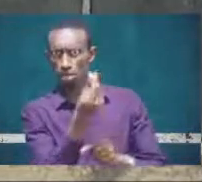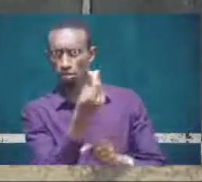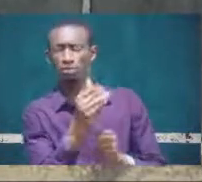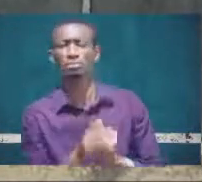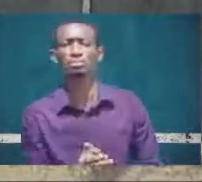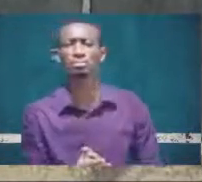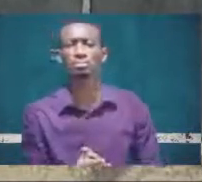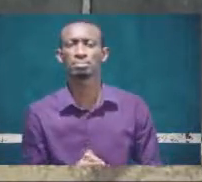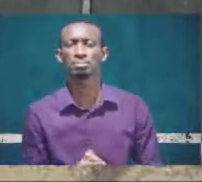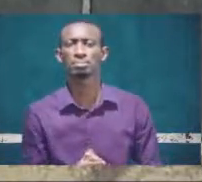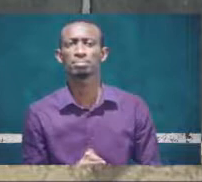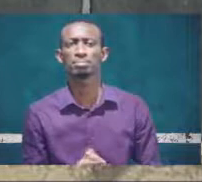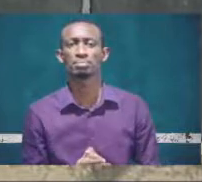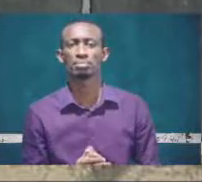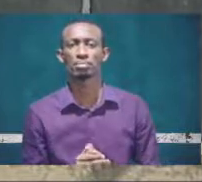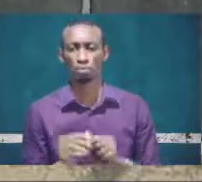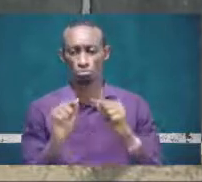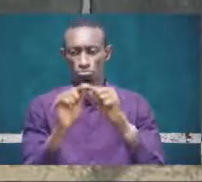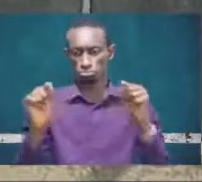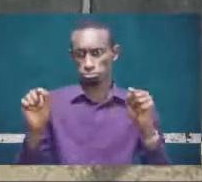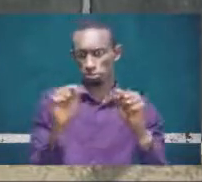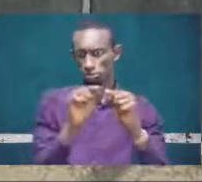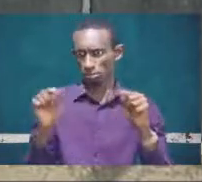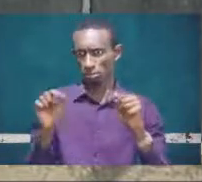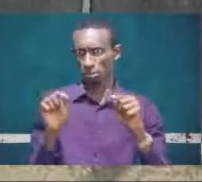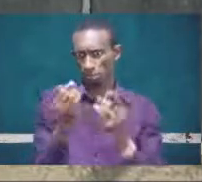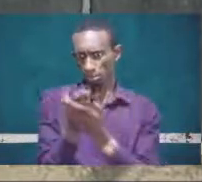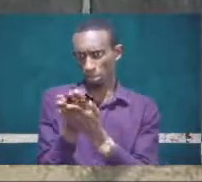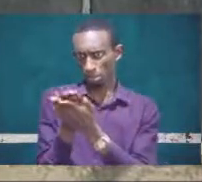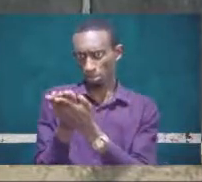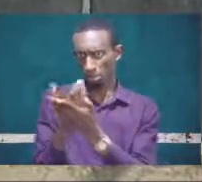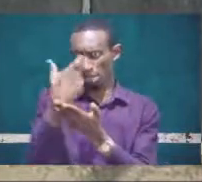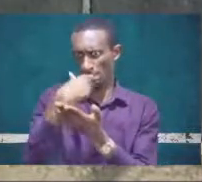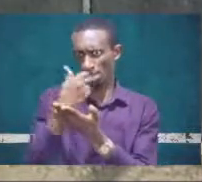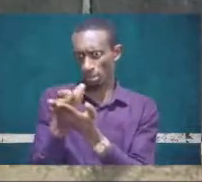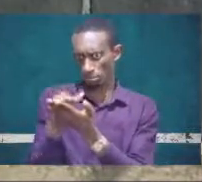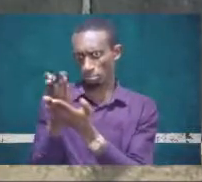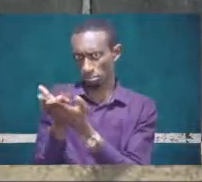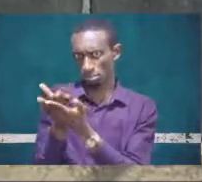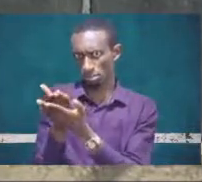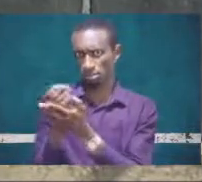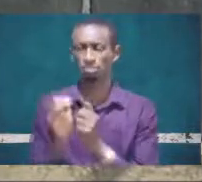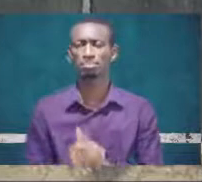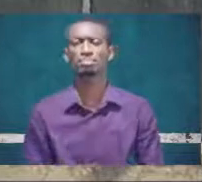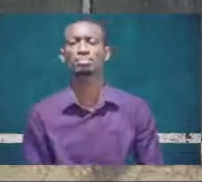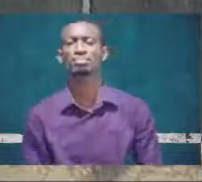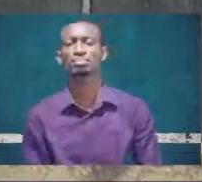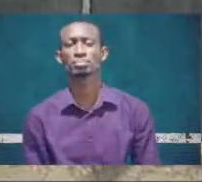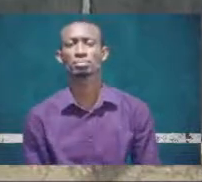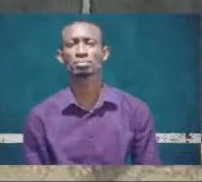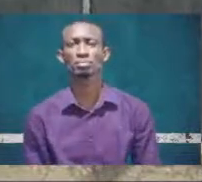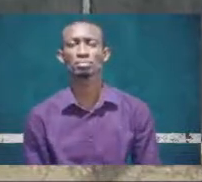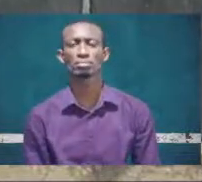then this is our quantity demanded, this is our quantity demanded, this is our